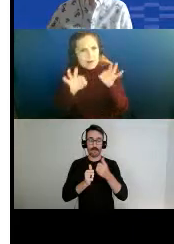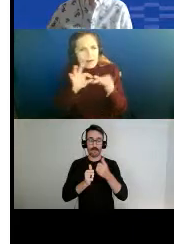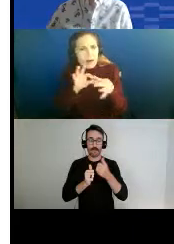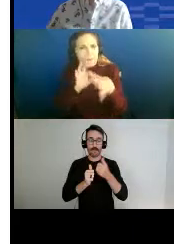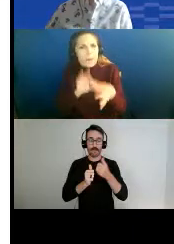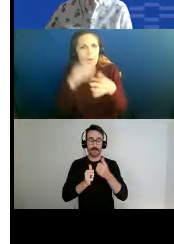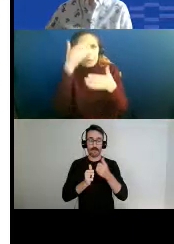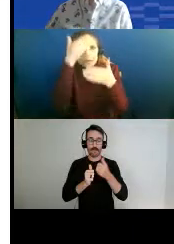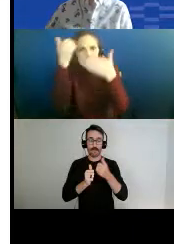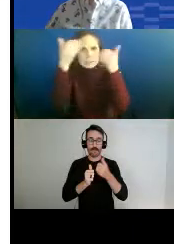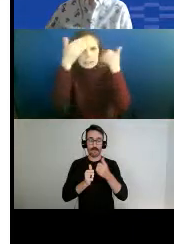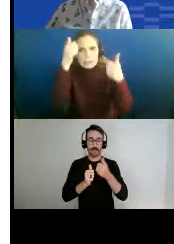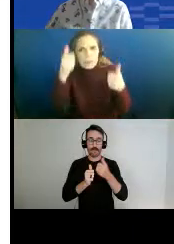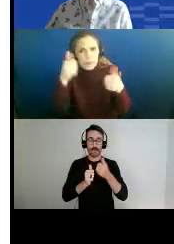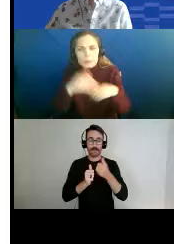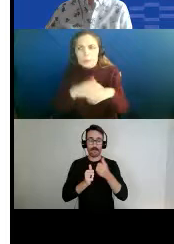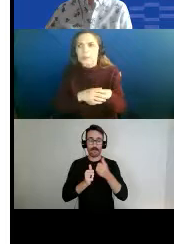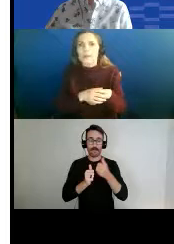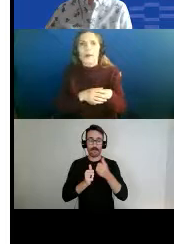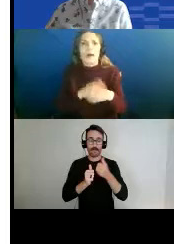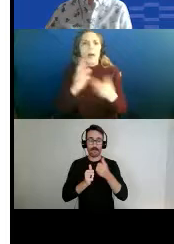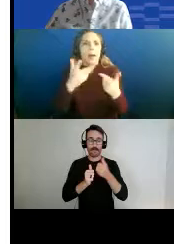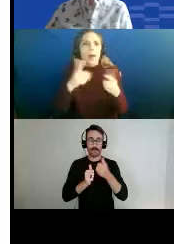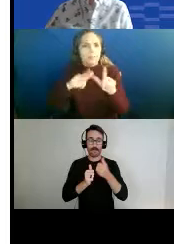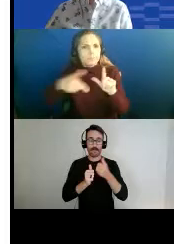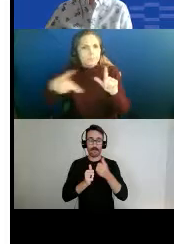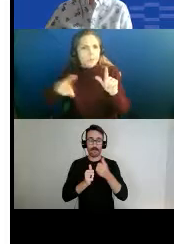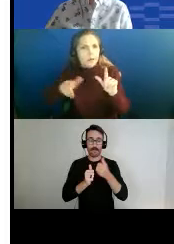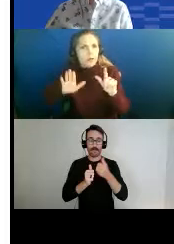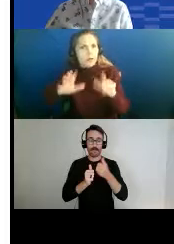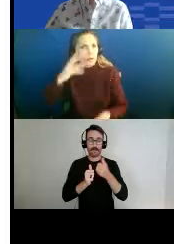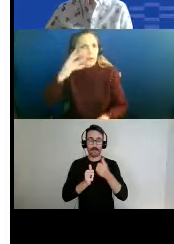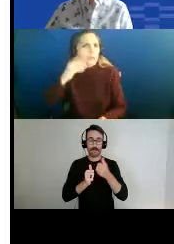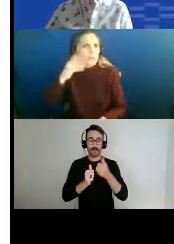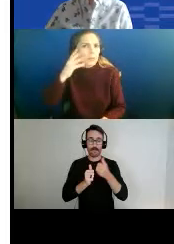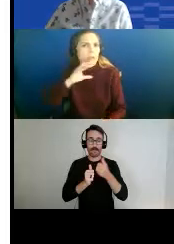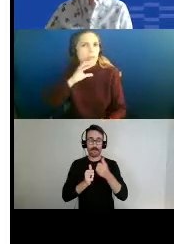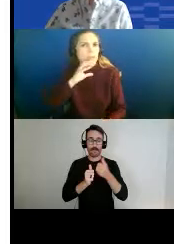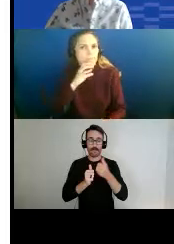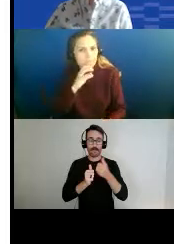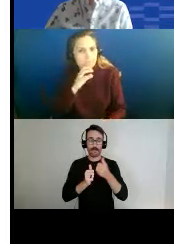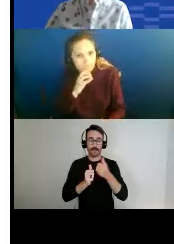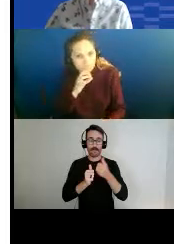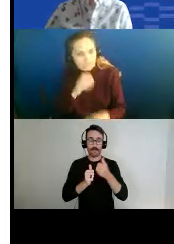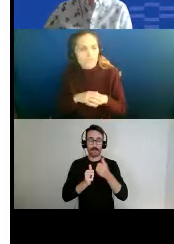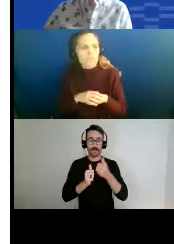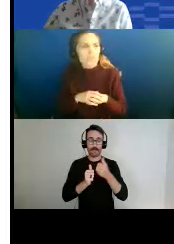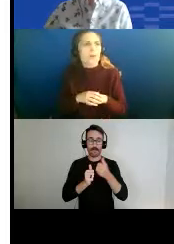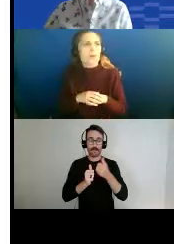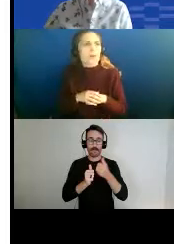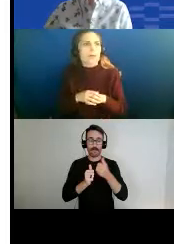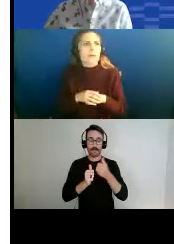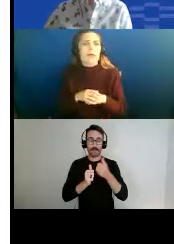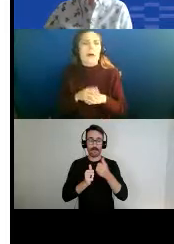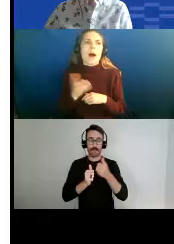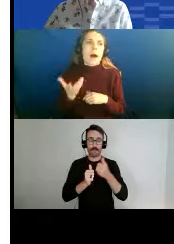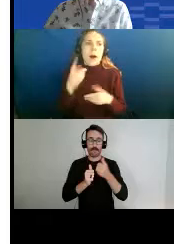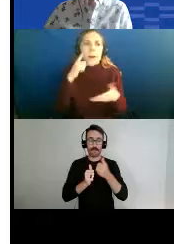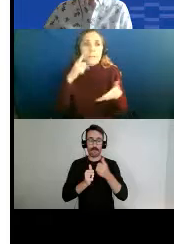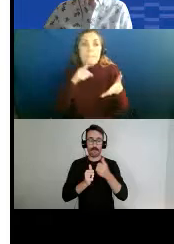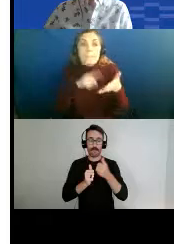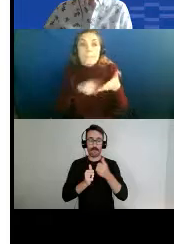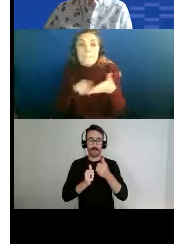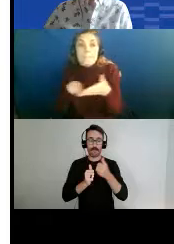and 2SLGBTQI experiences of aging and old age, there's kind of a severely